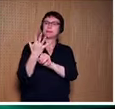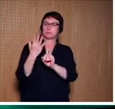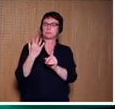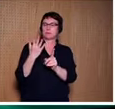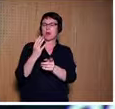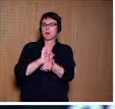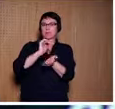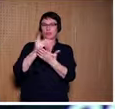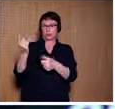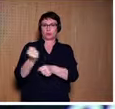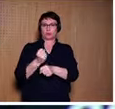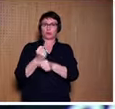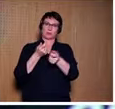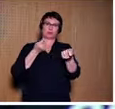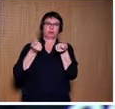Yes.